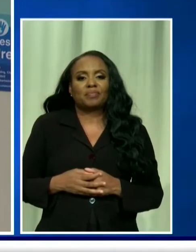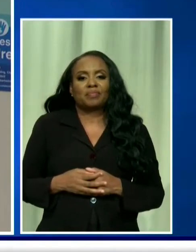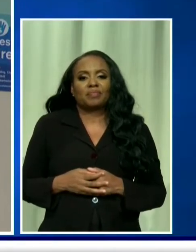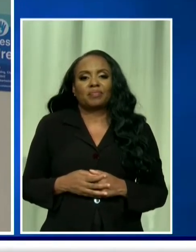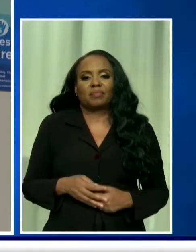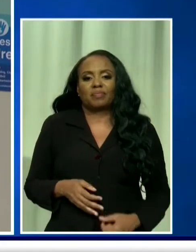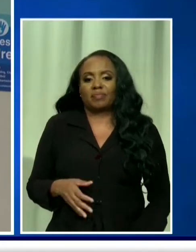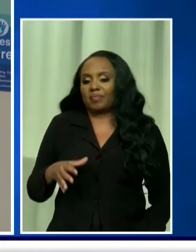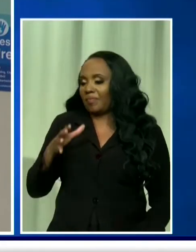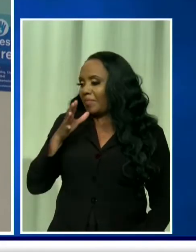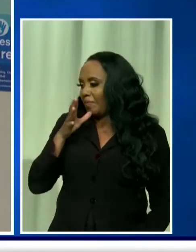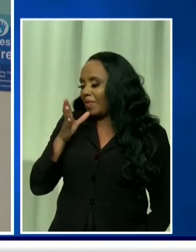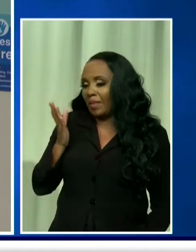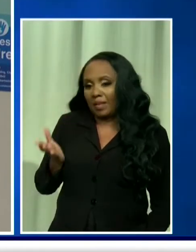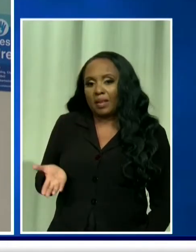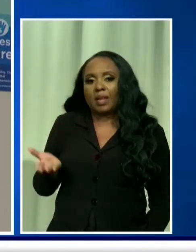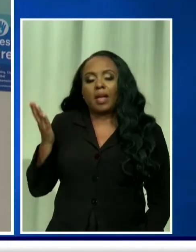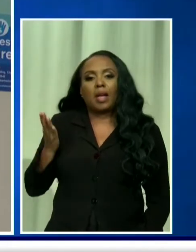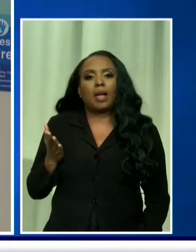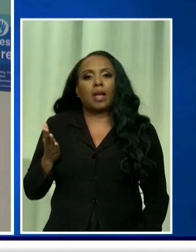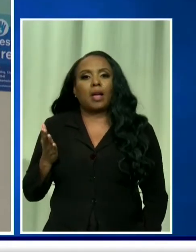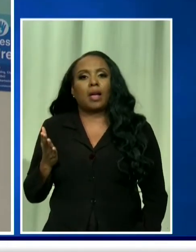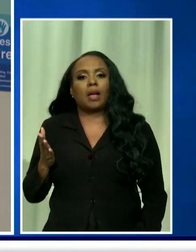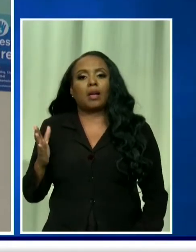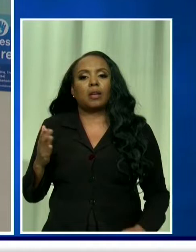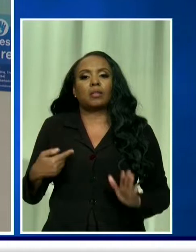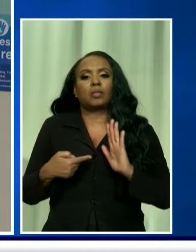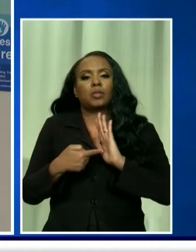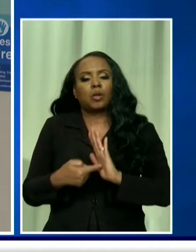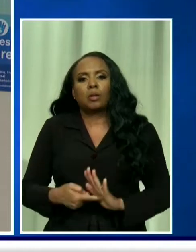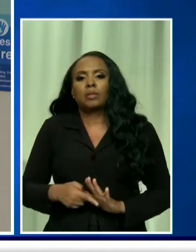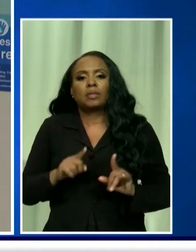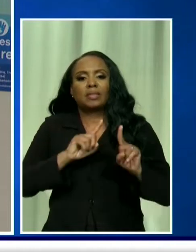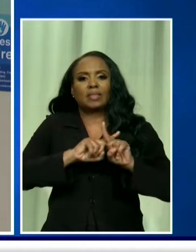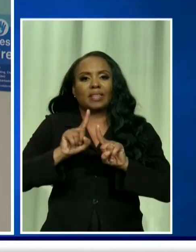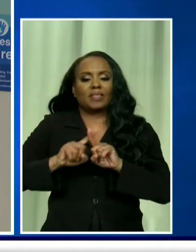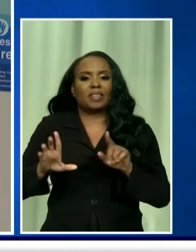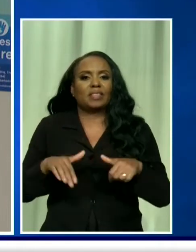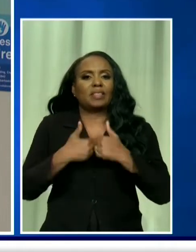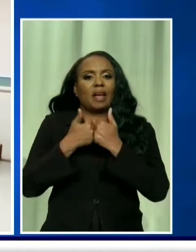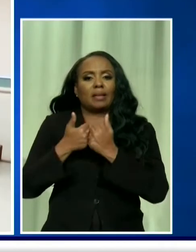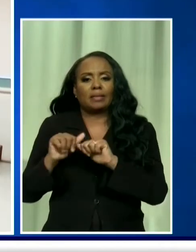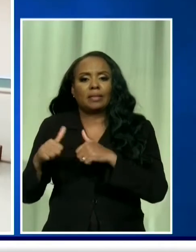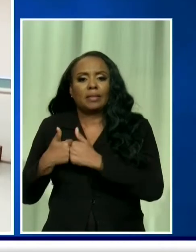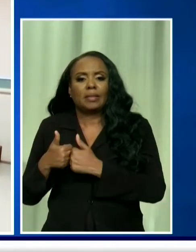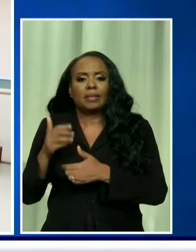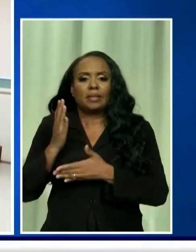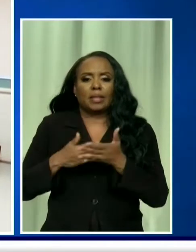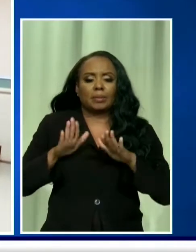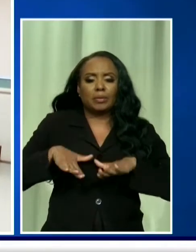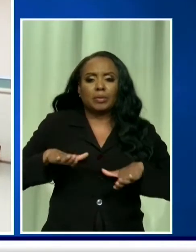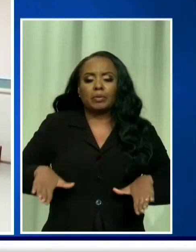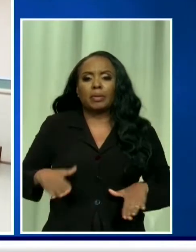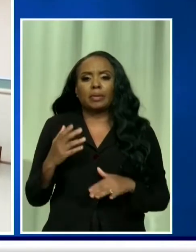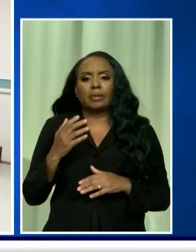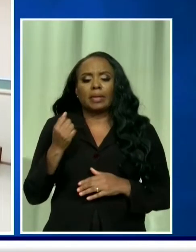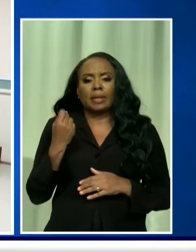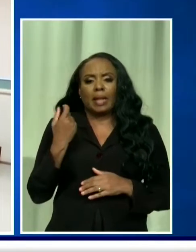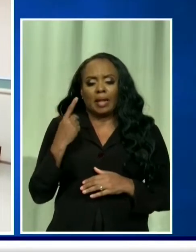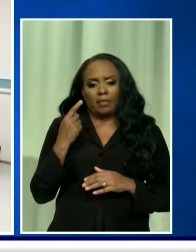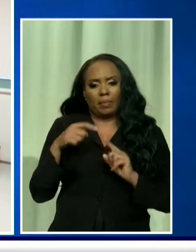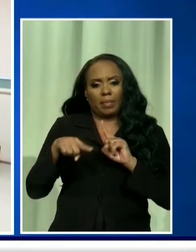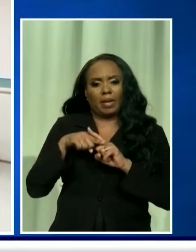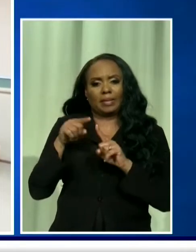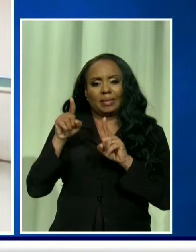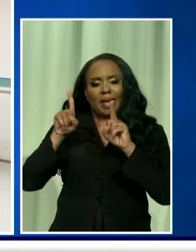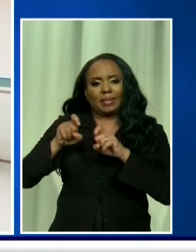parent Siobhan Noel gave a glimpse into several of the challenges some students who wrote this year's Barbados Secondary Schools